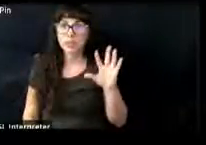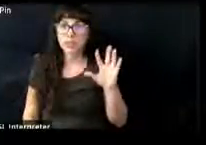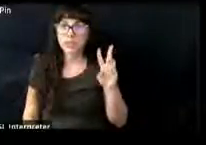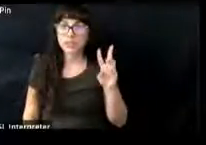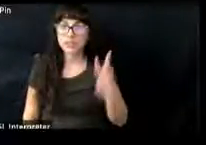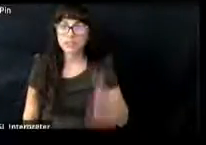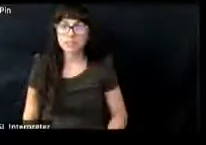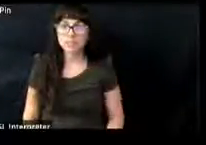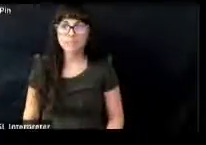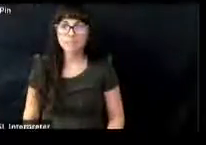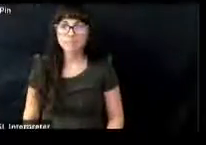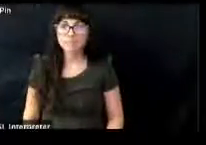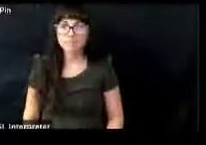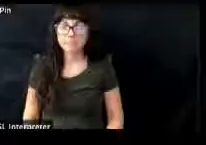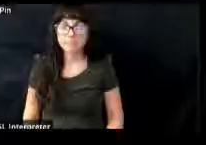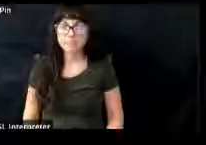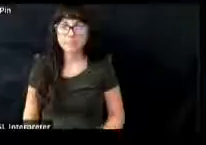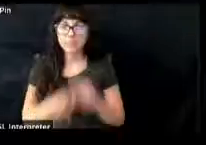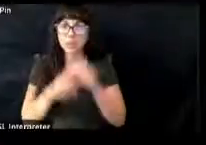0956. Caller